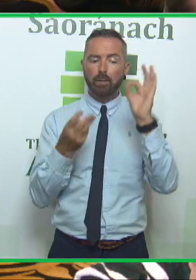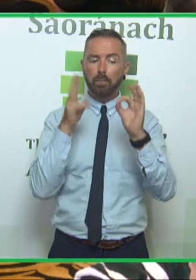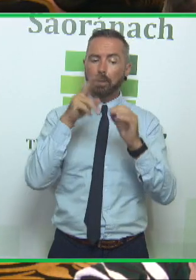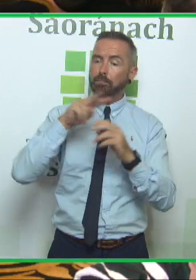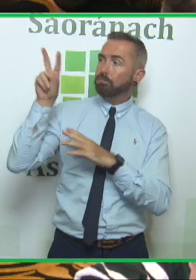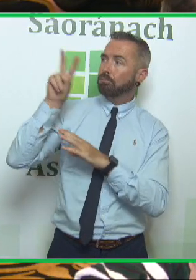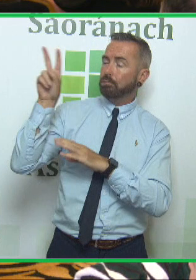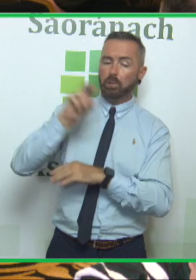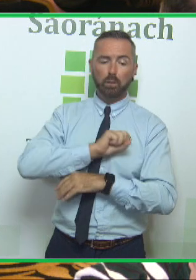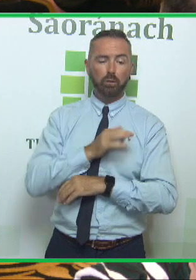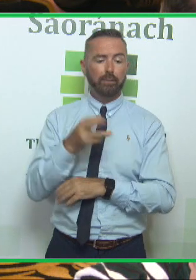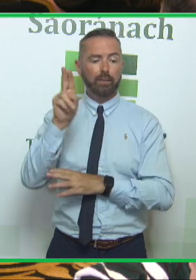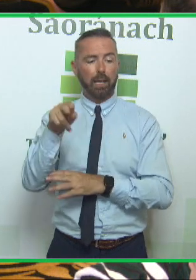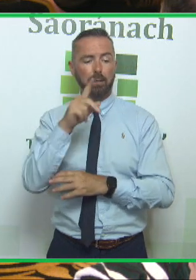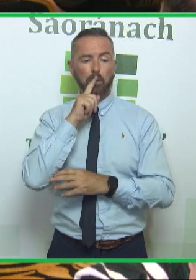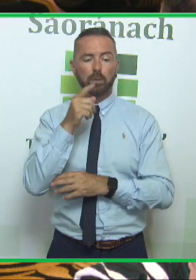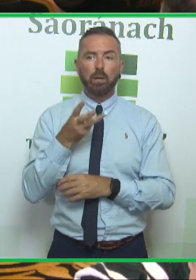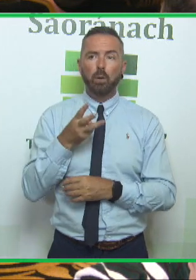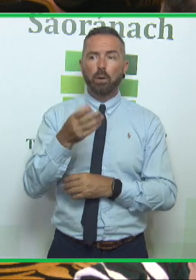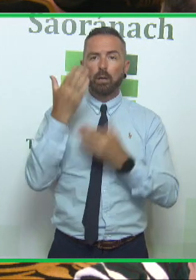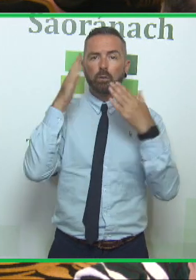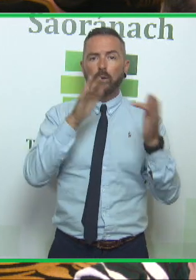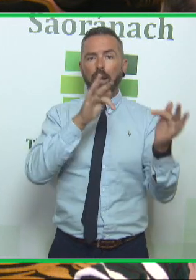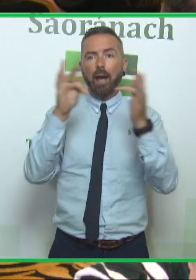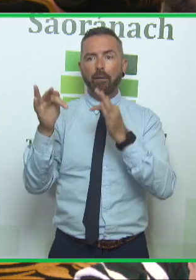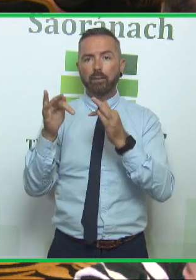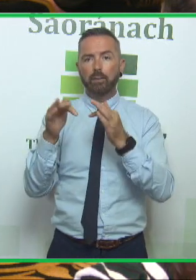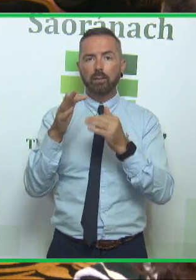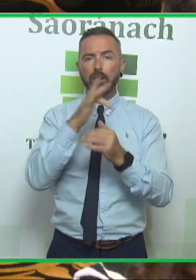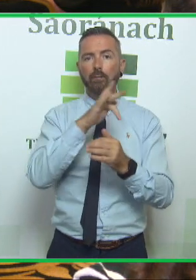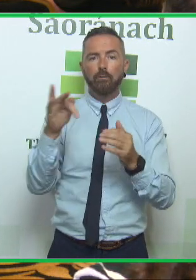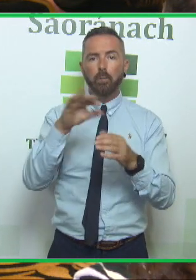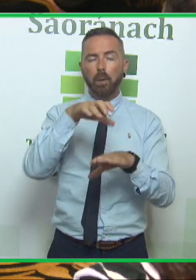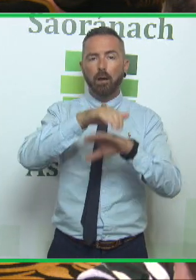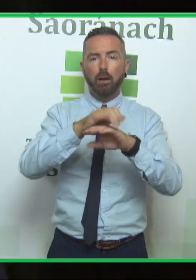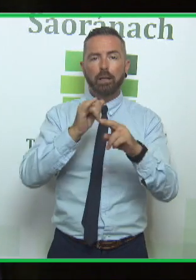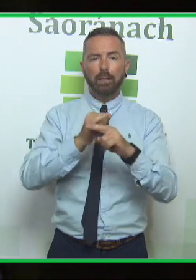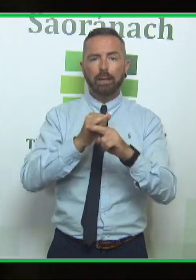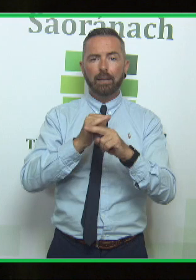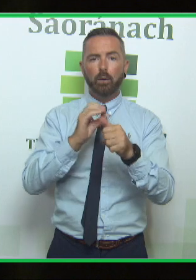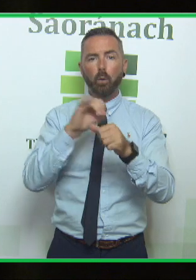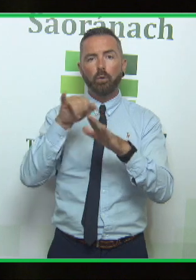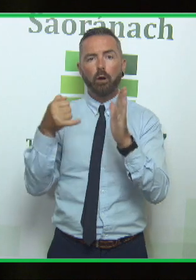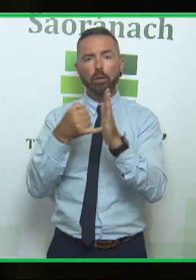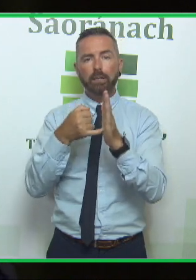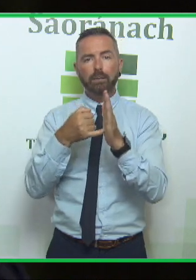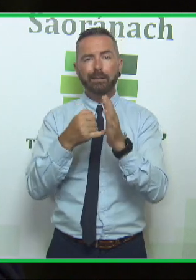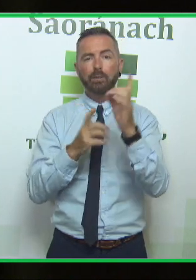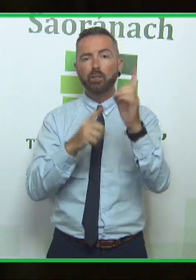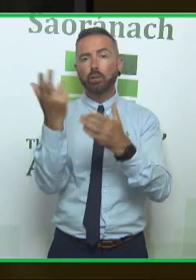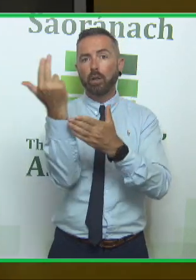but I'm sure you'll see the slides after, but is courtesy of our colleagues in DePaul, Ireland. They put something together, and basically what's happening there